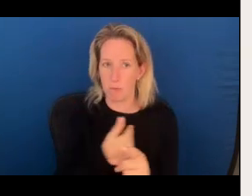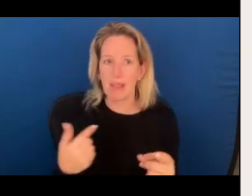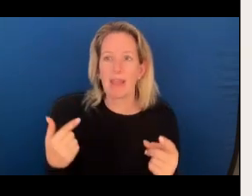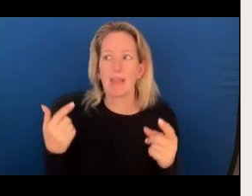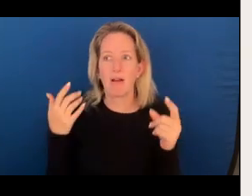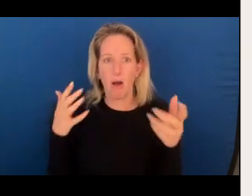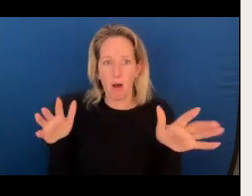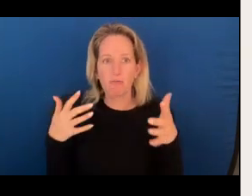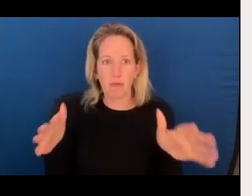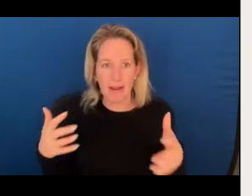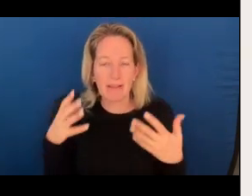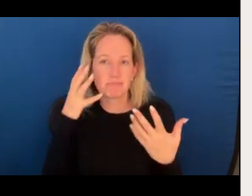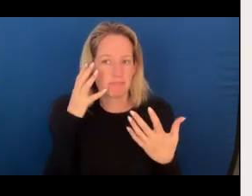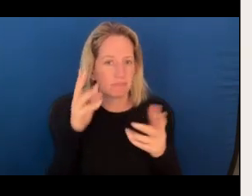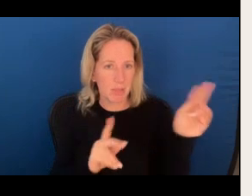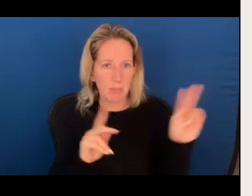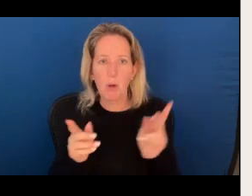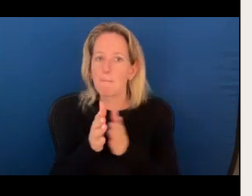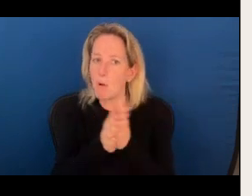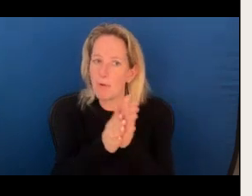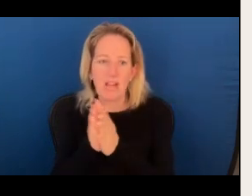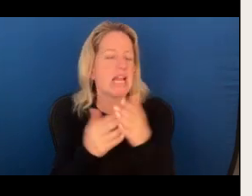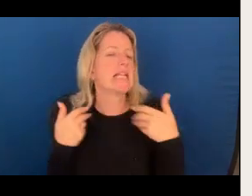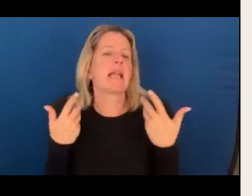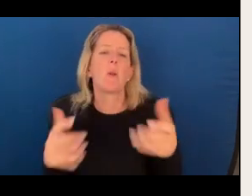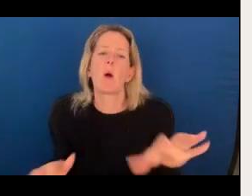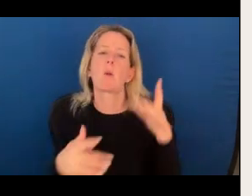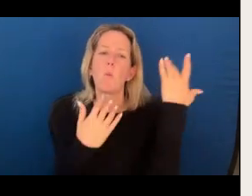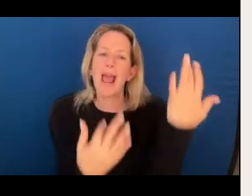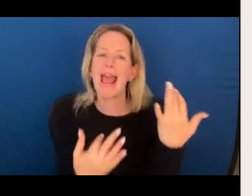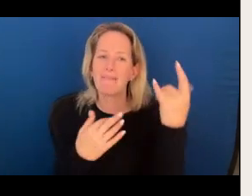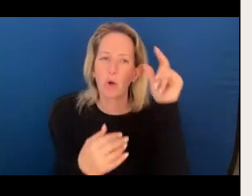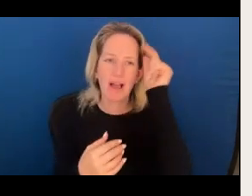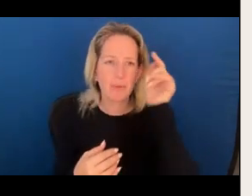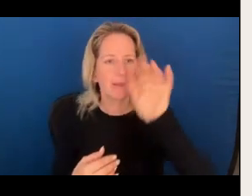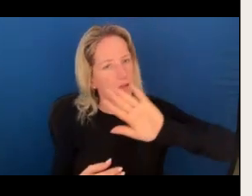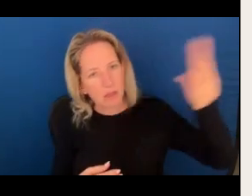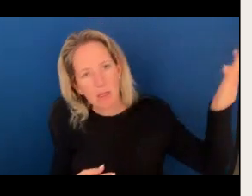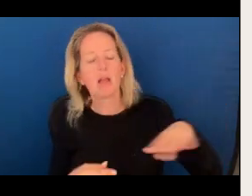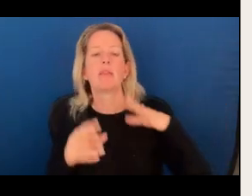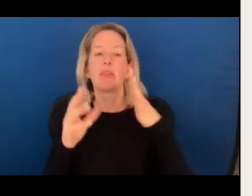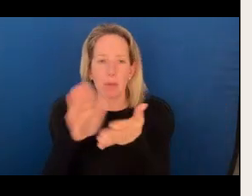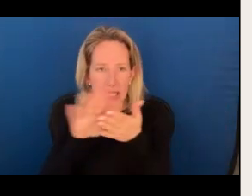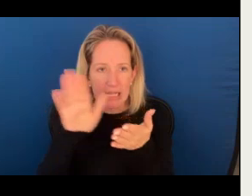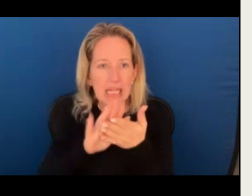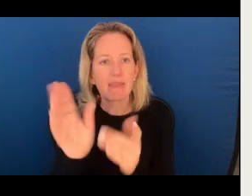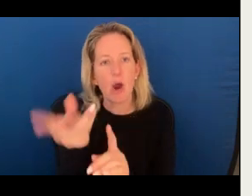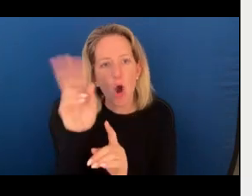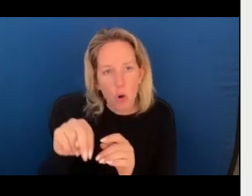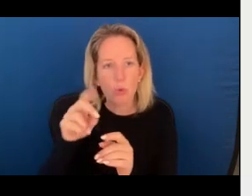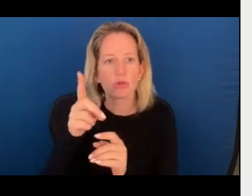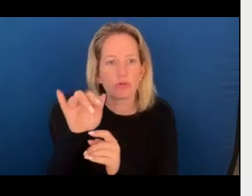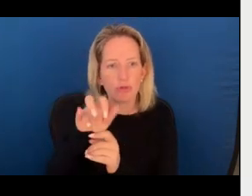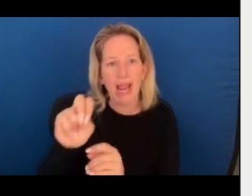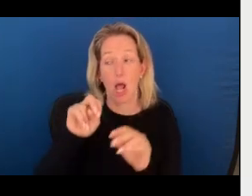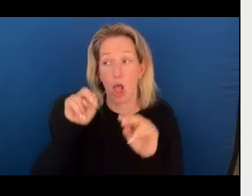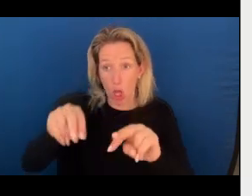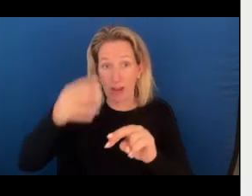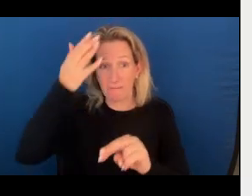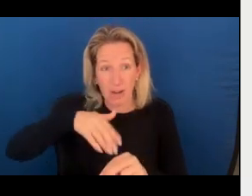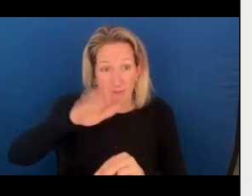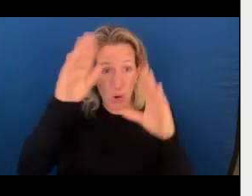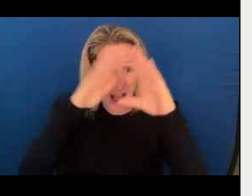motivated to go out and instead of wait for the government, clean their own drains. You know, it's the little things. Go outside and look in front of your house and